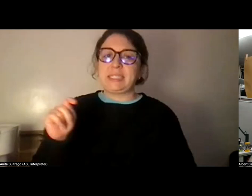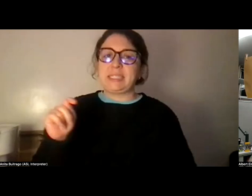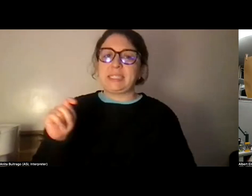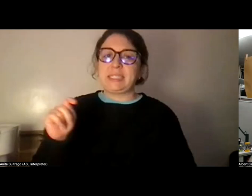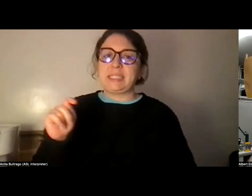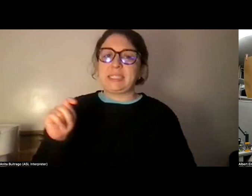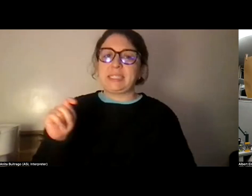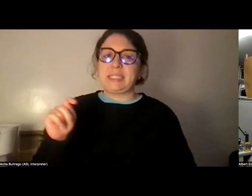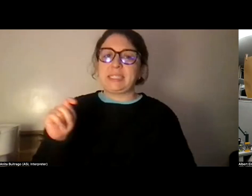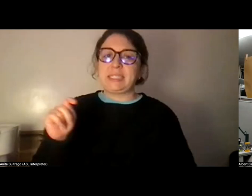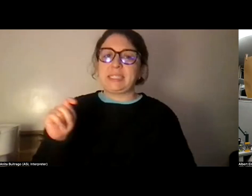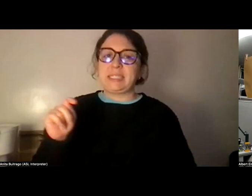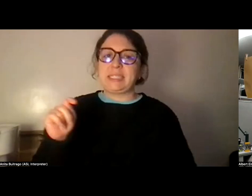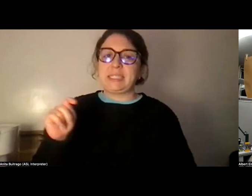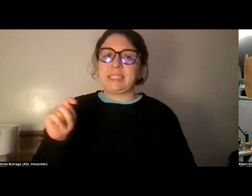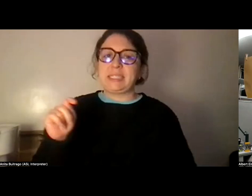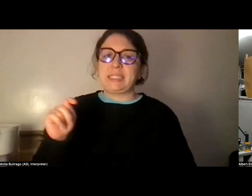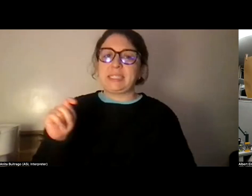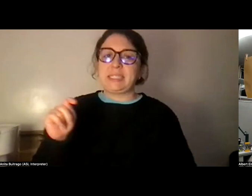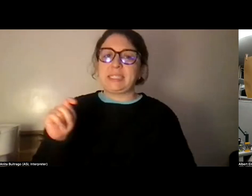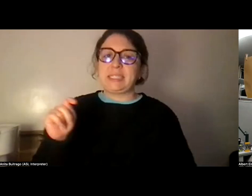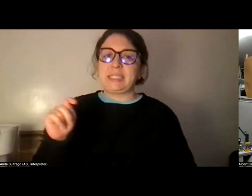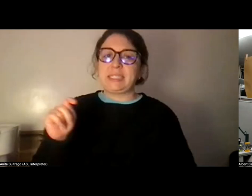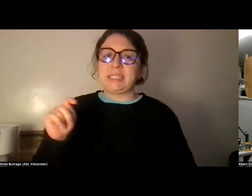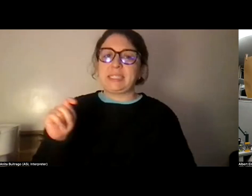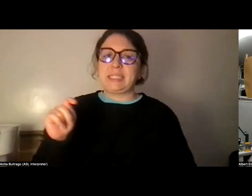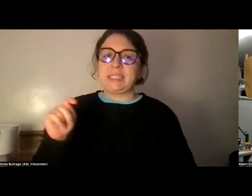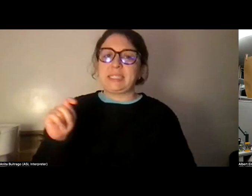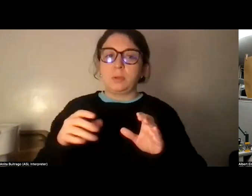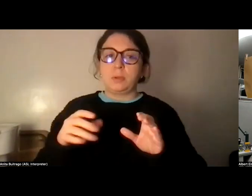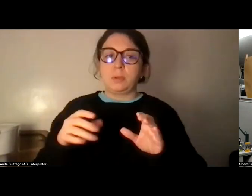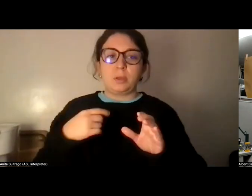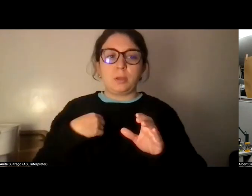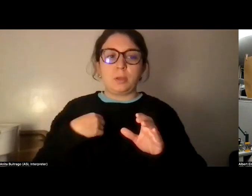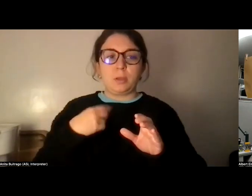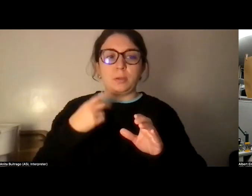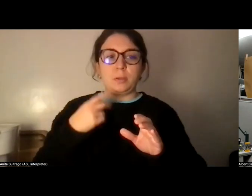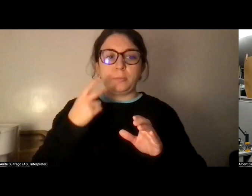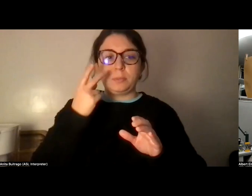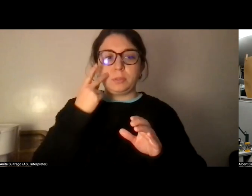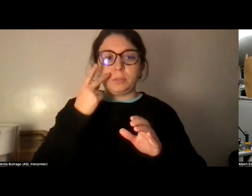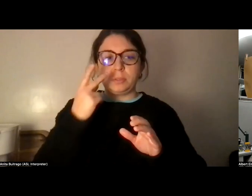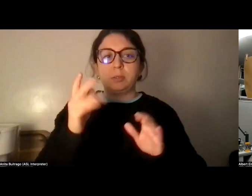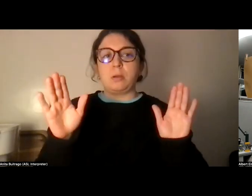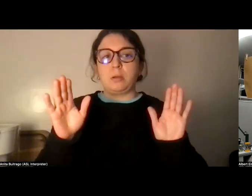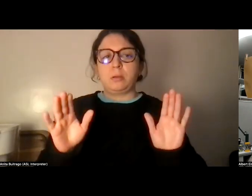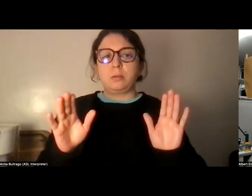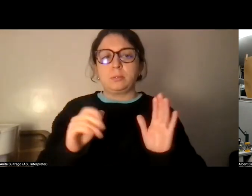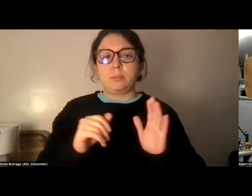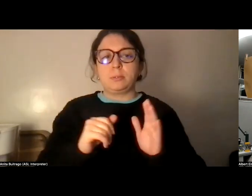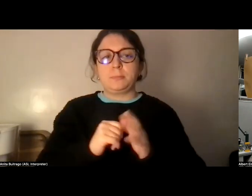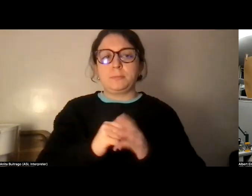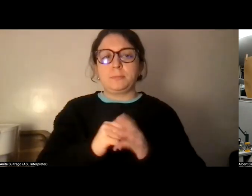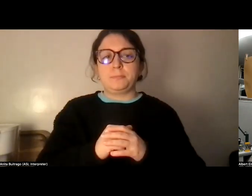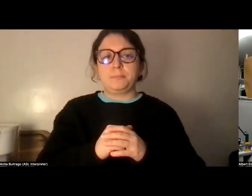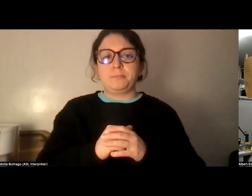they're going to do it. And I'm seeing, and it's awesome. And that's when you guys are reading with your kids. Yeah. To encourage them, tell them, Yeah. you know